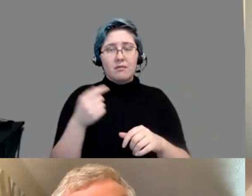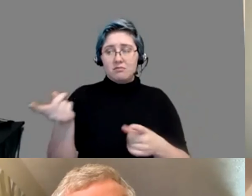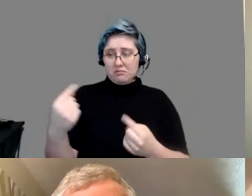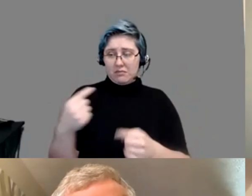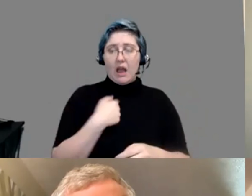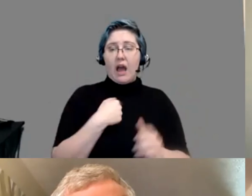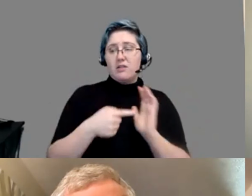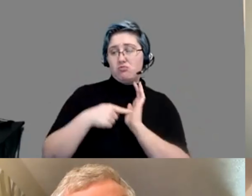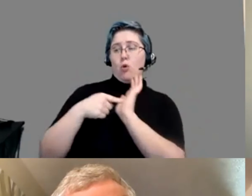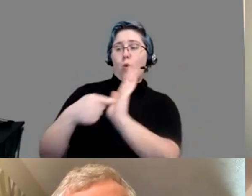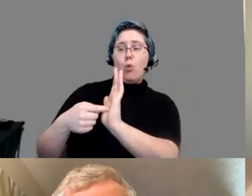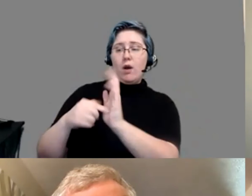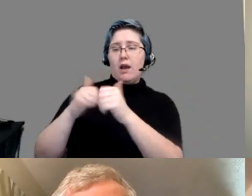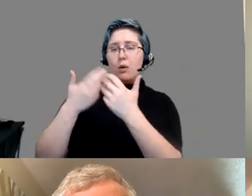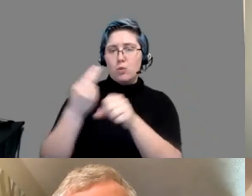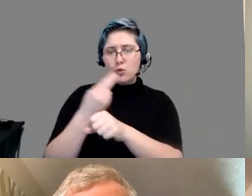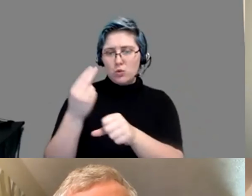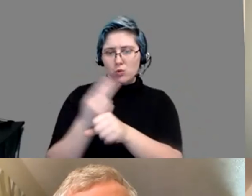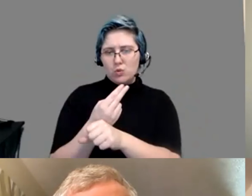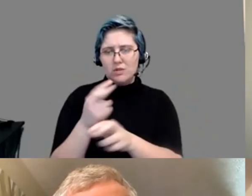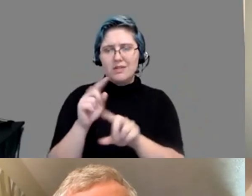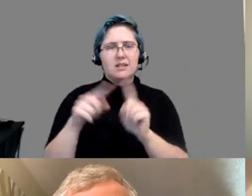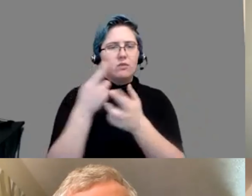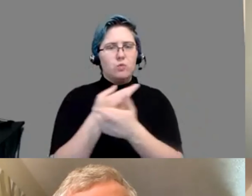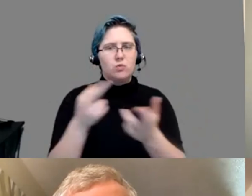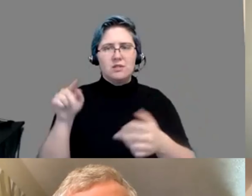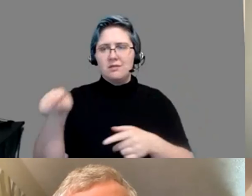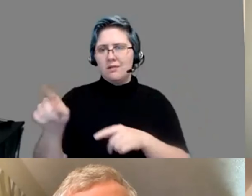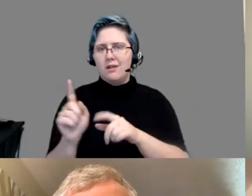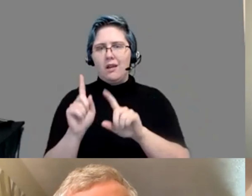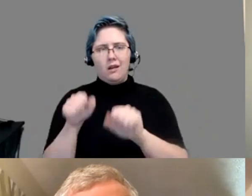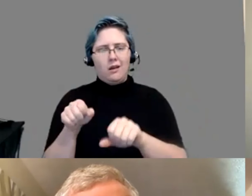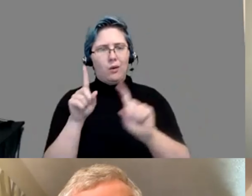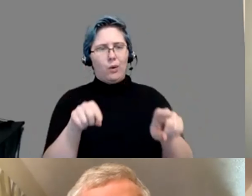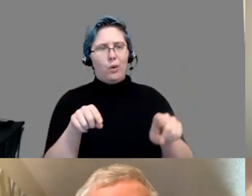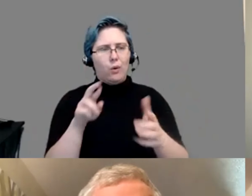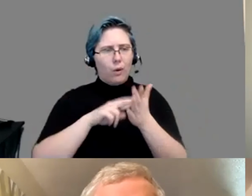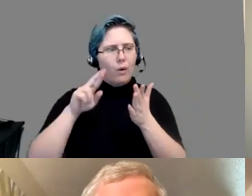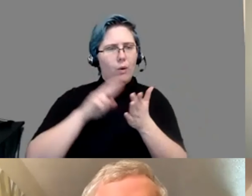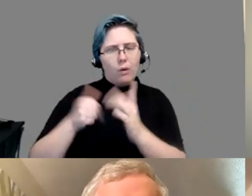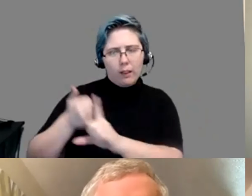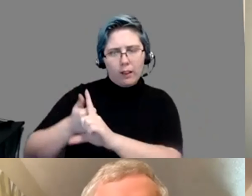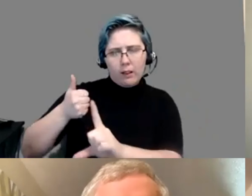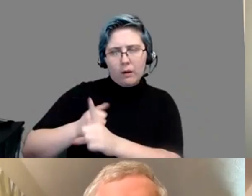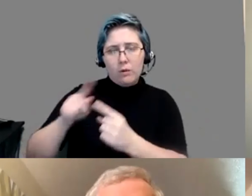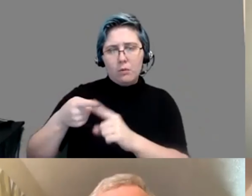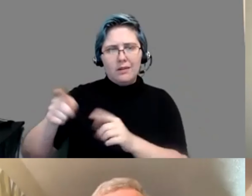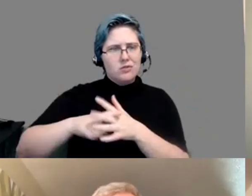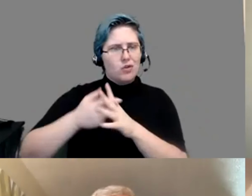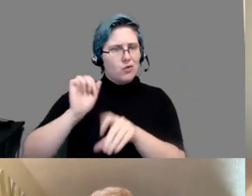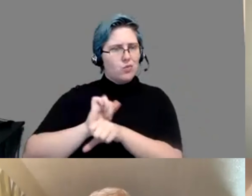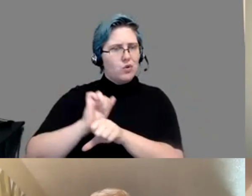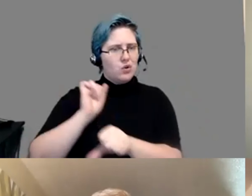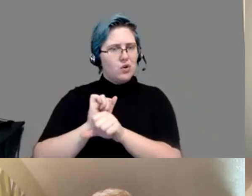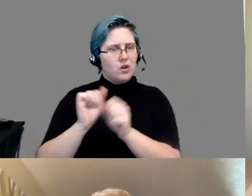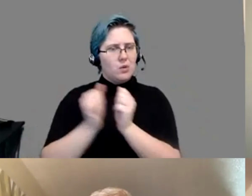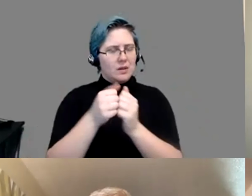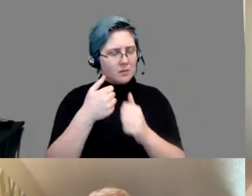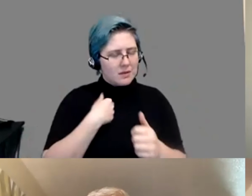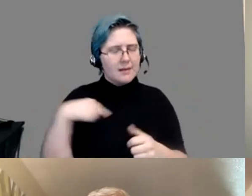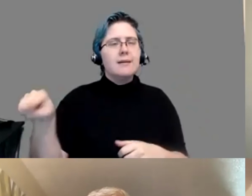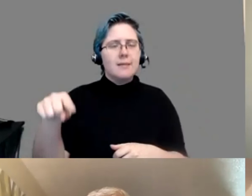how to work it and the resources they can go to and research it. So when they start working with me, they'll